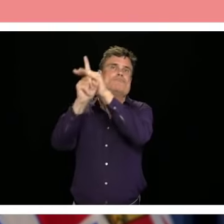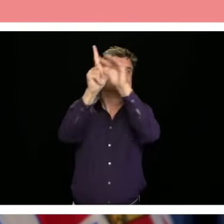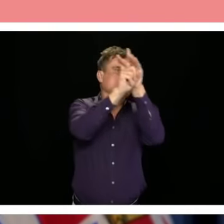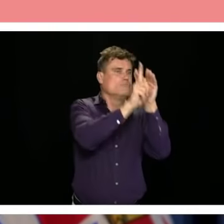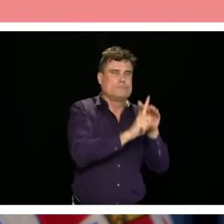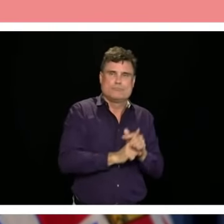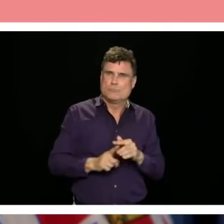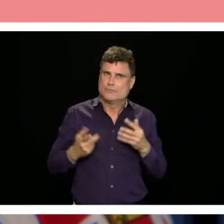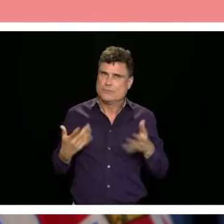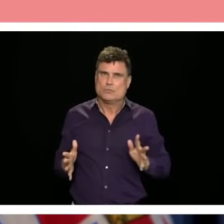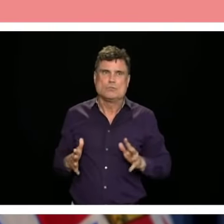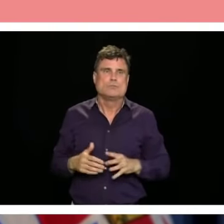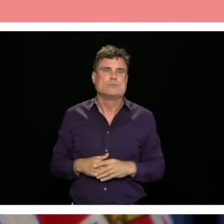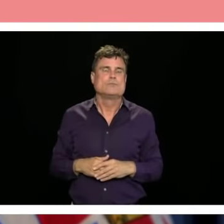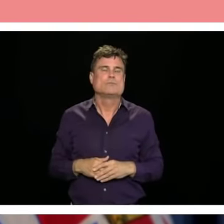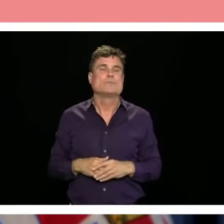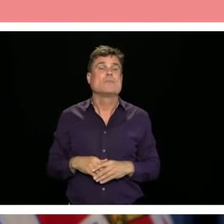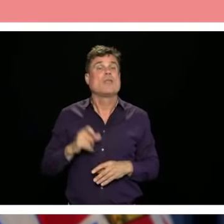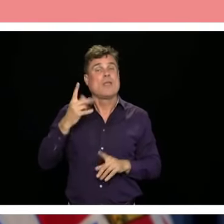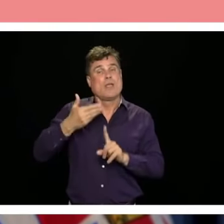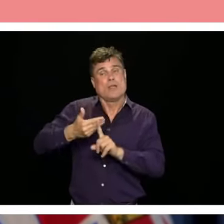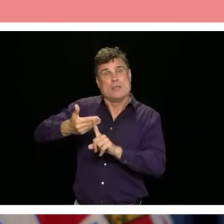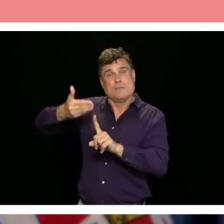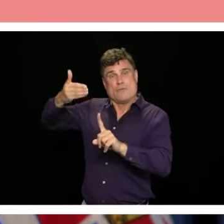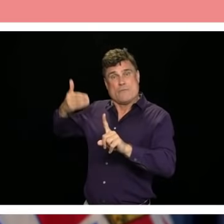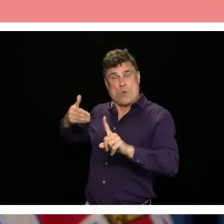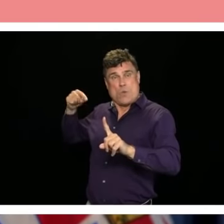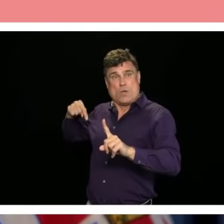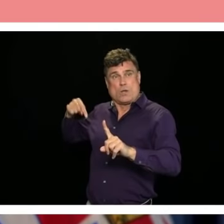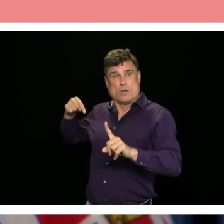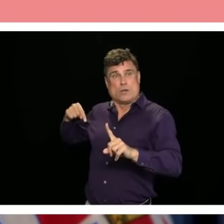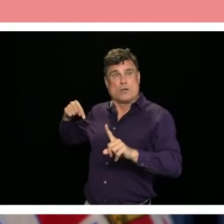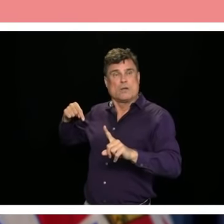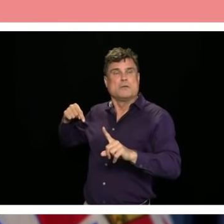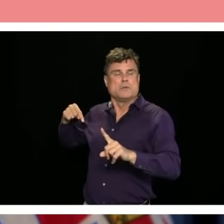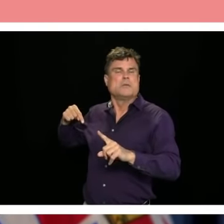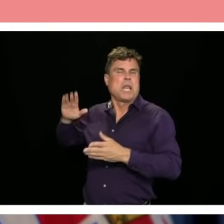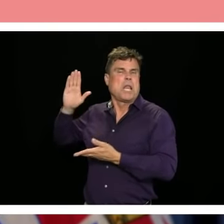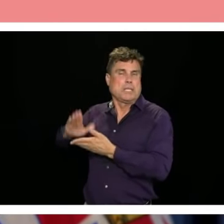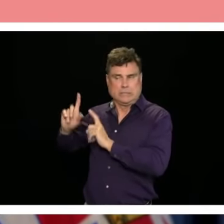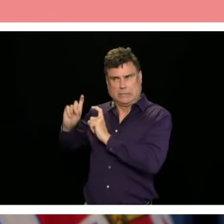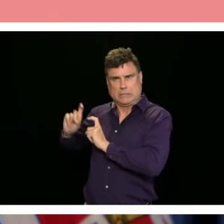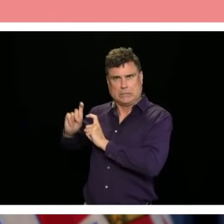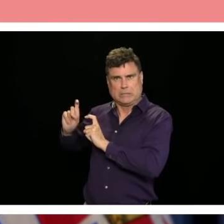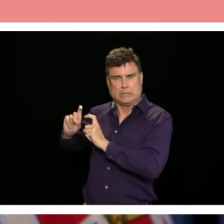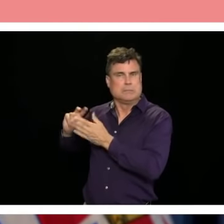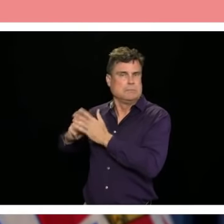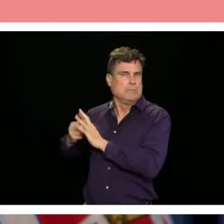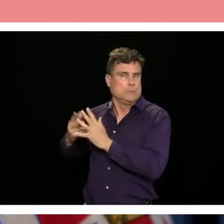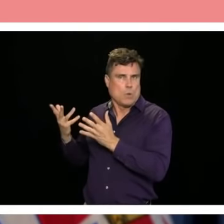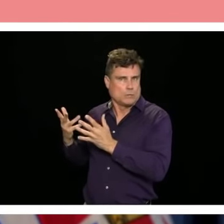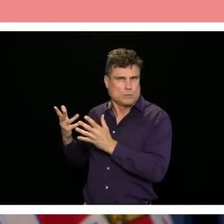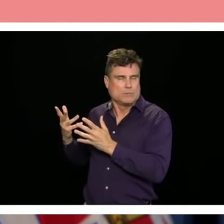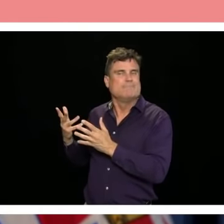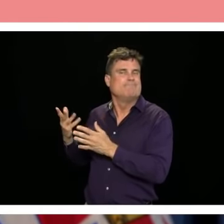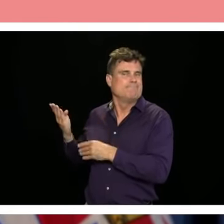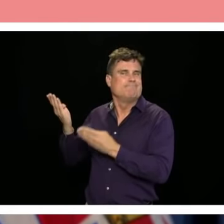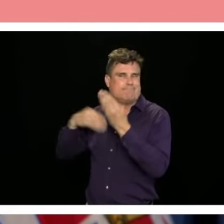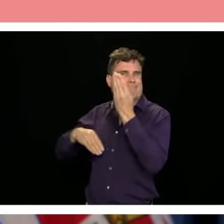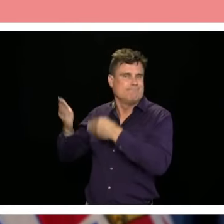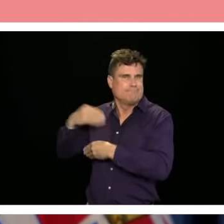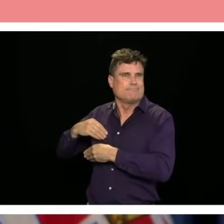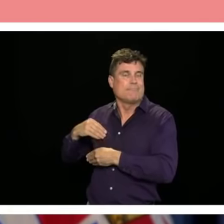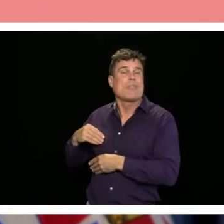this virus has not affected any community. We all have to be vigilant. We all have to be careful. And it has been in every